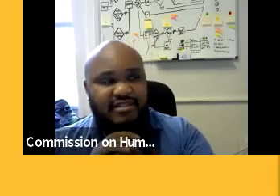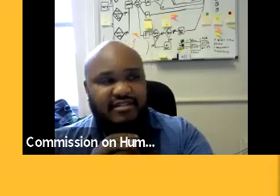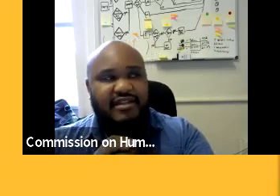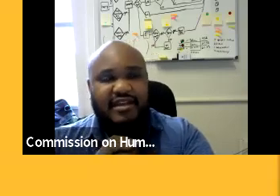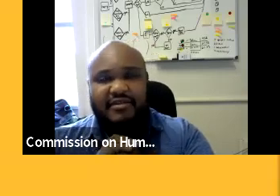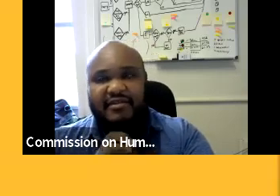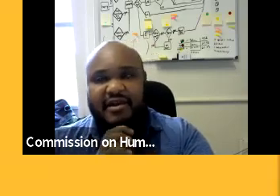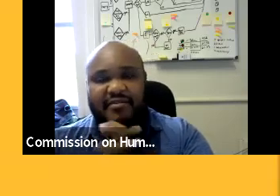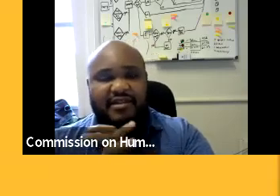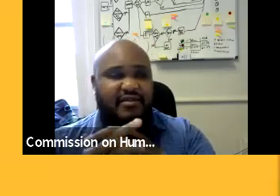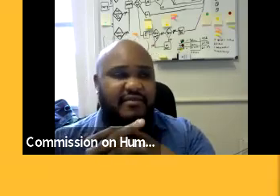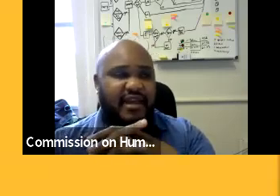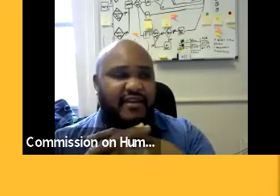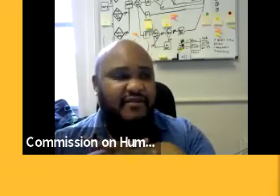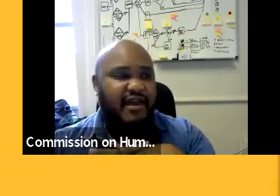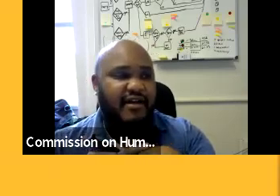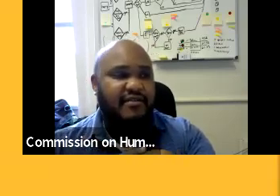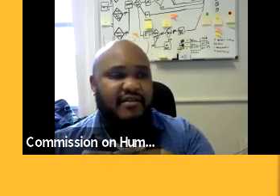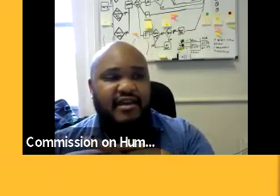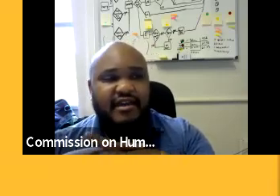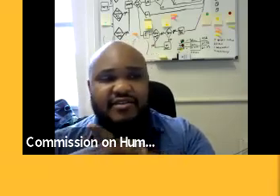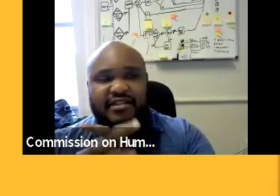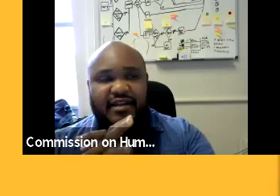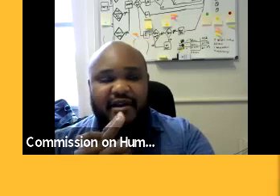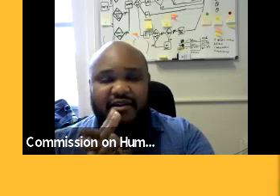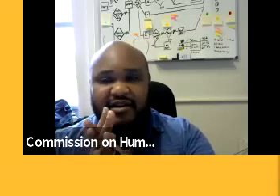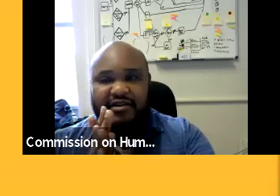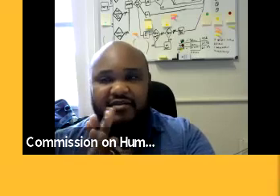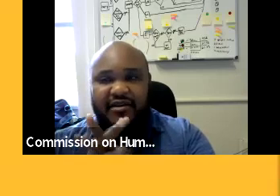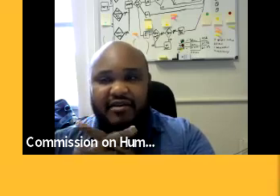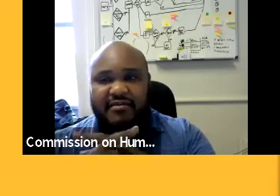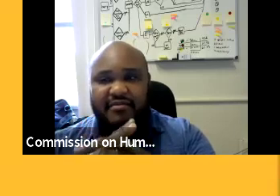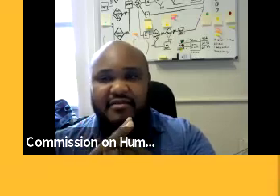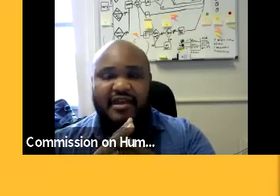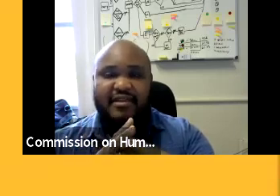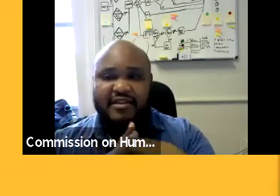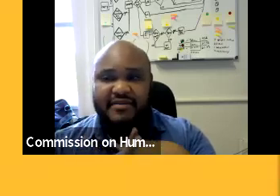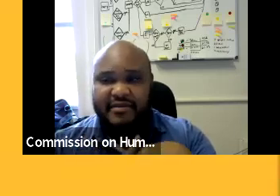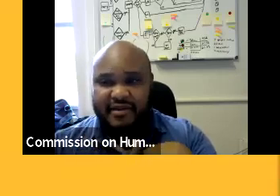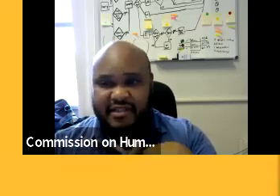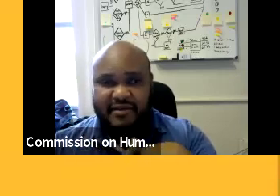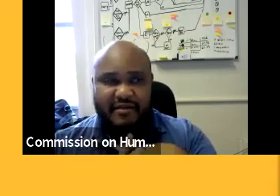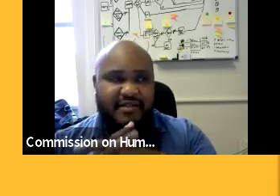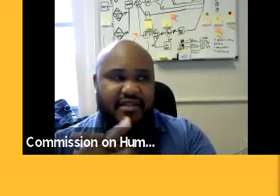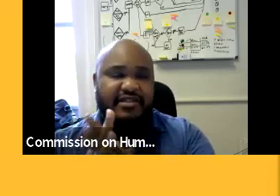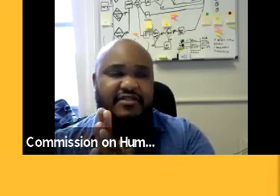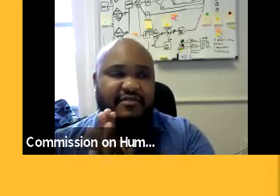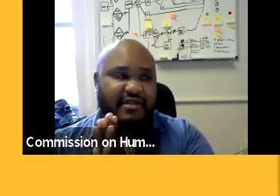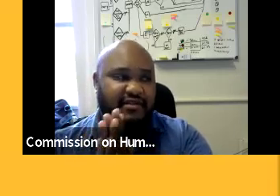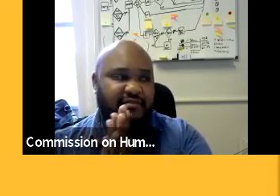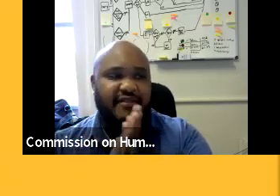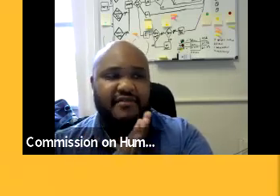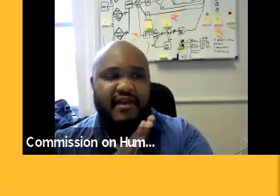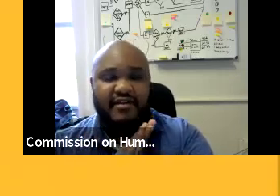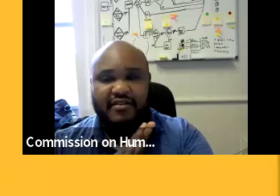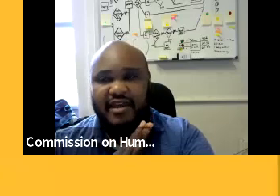This is a slide talking about mental and behavioral health. Trans and non-binary youth are more likely to experience problems and issues with mental